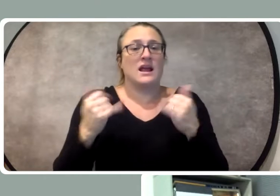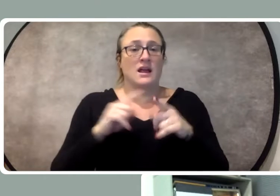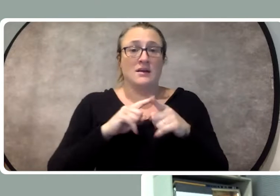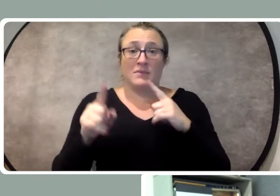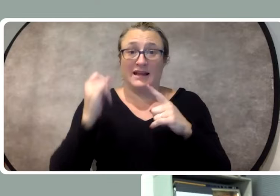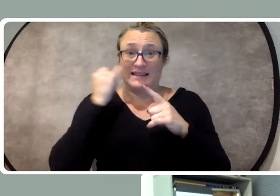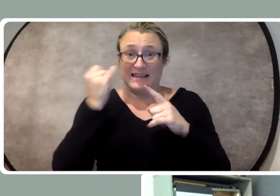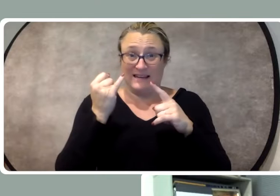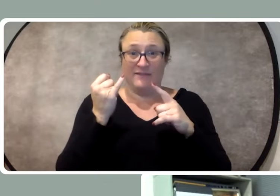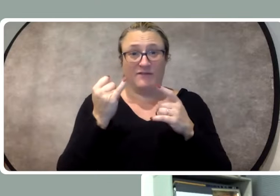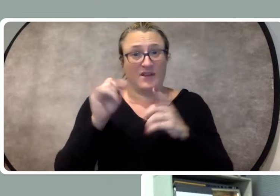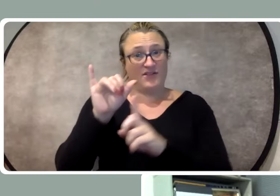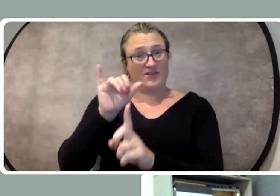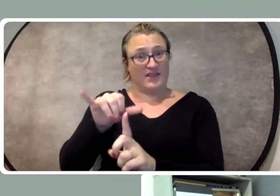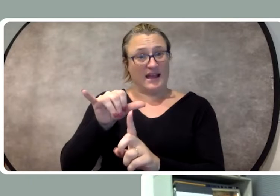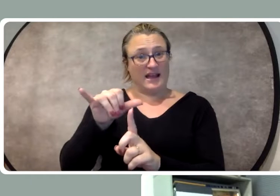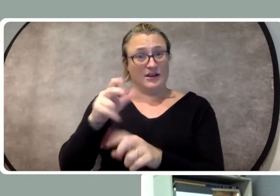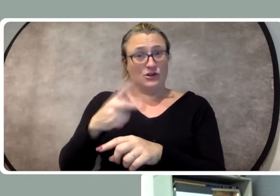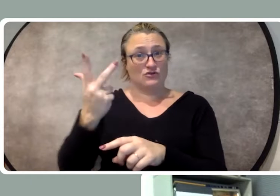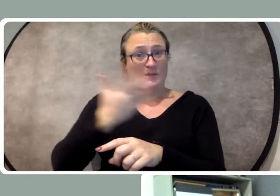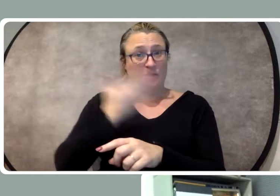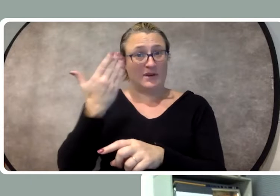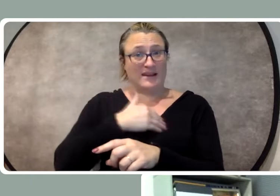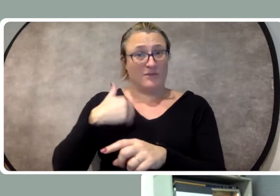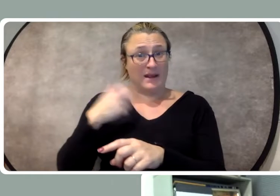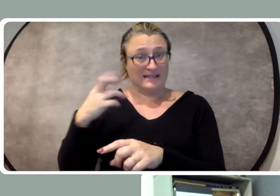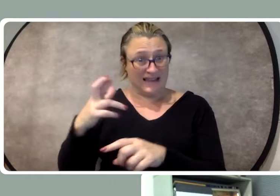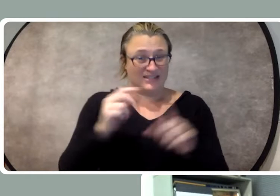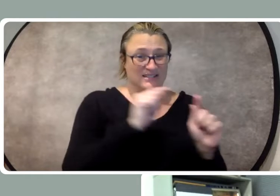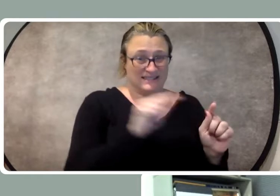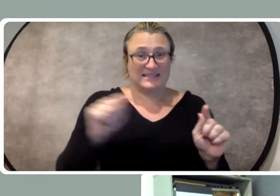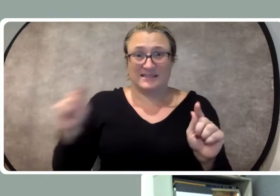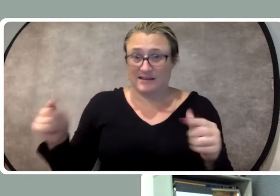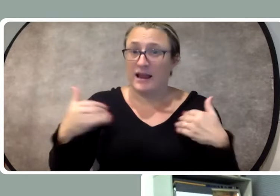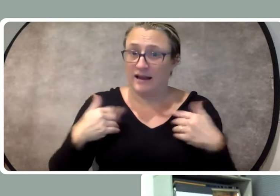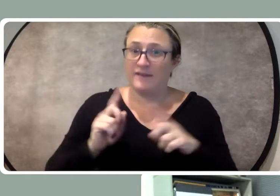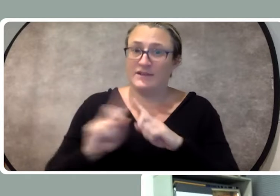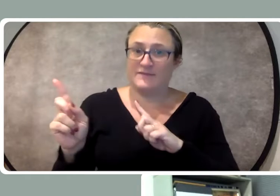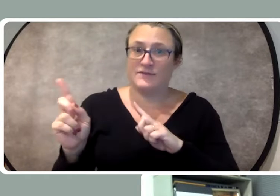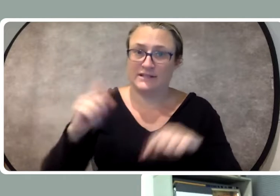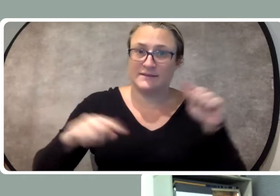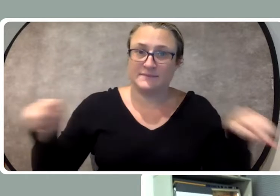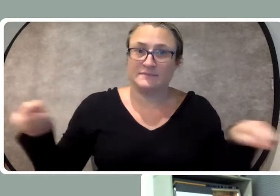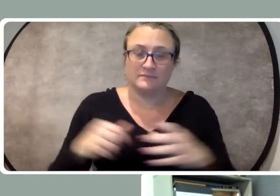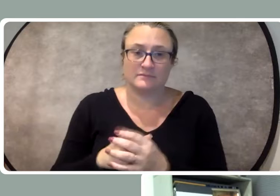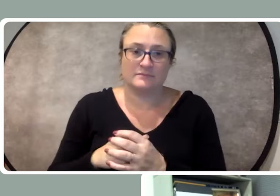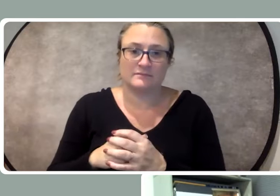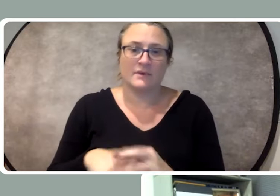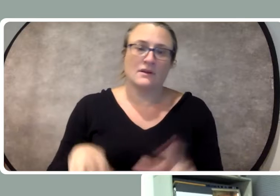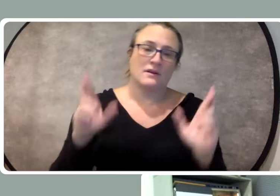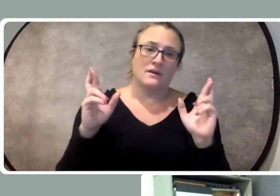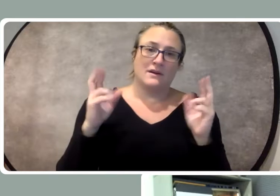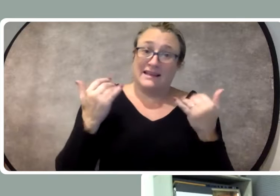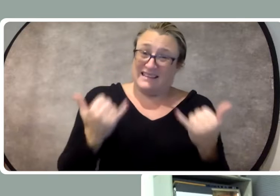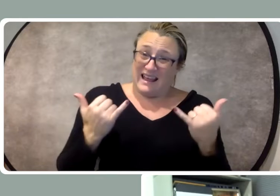at triple negative breast cancer, there's certainly some differences, and they do behave differently. So, hopefully in the future, in the